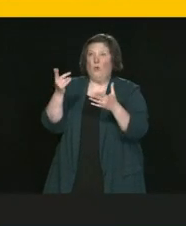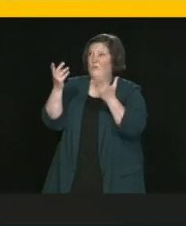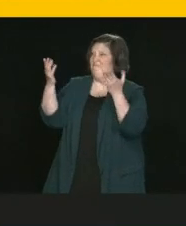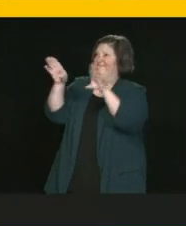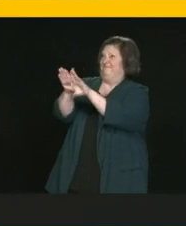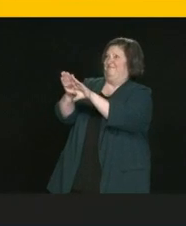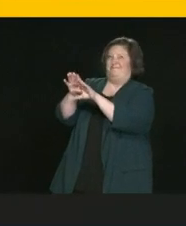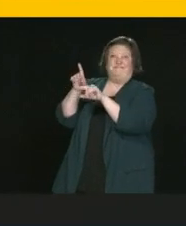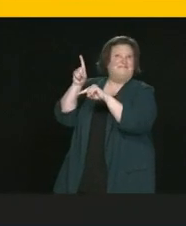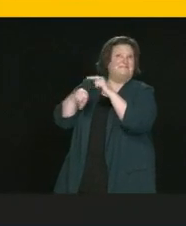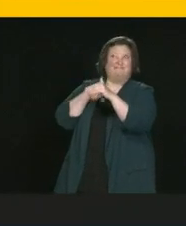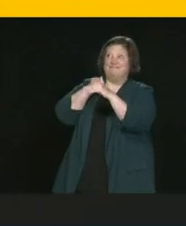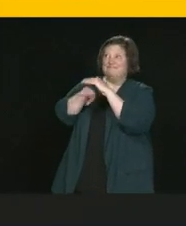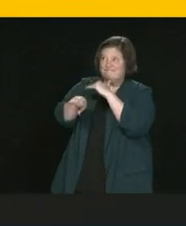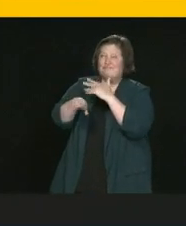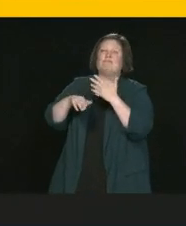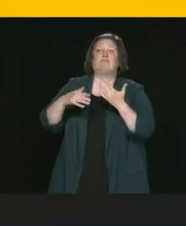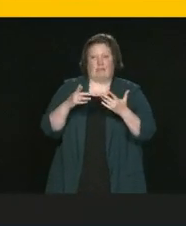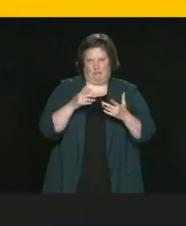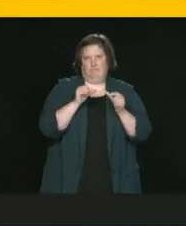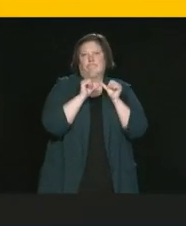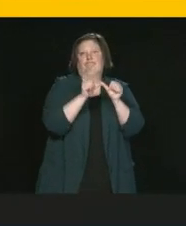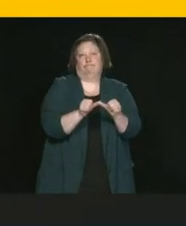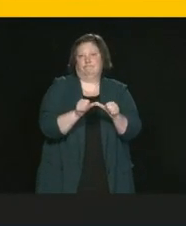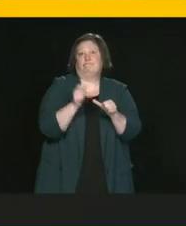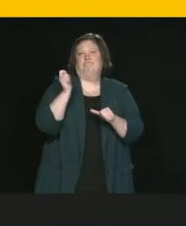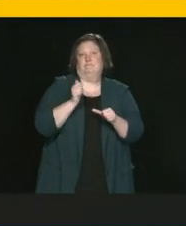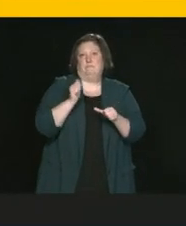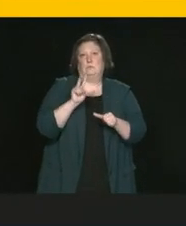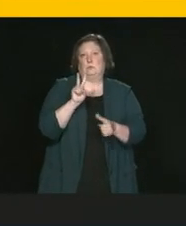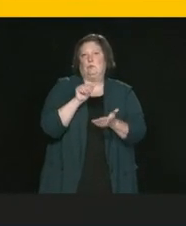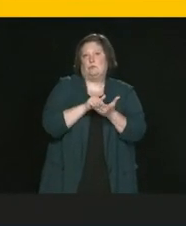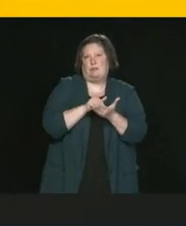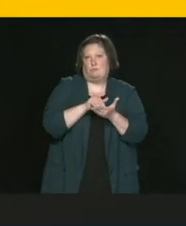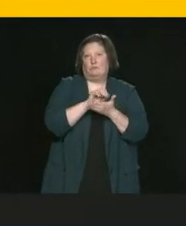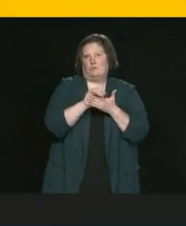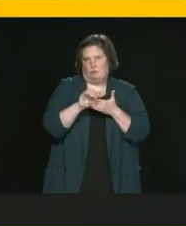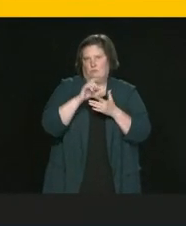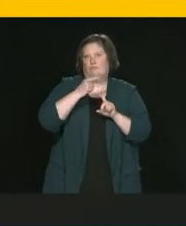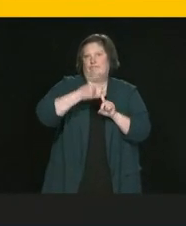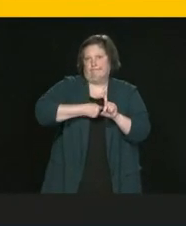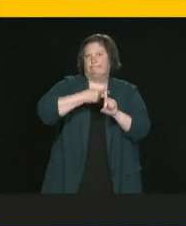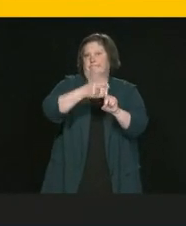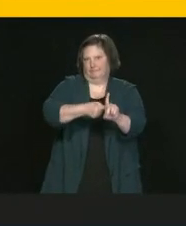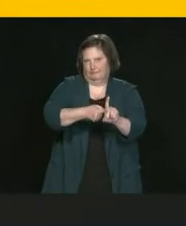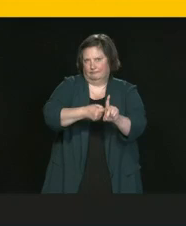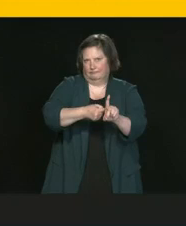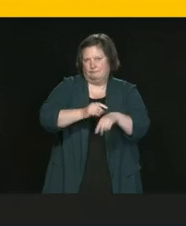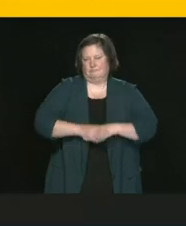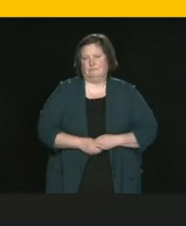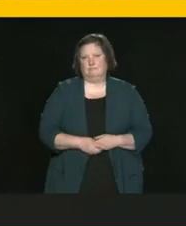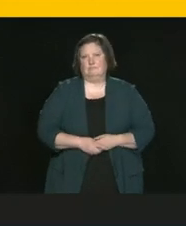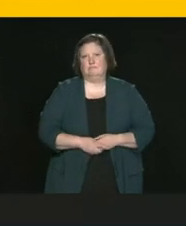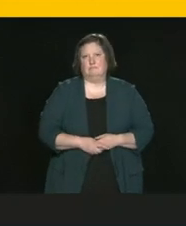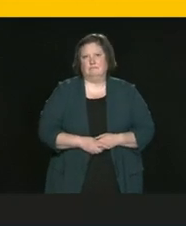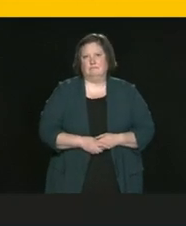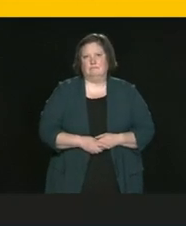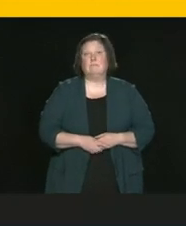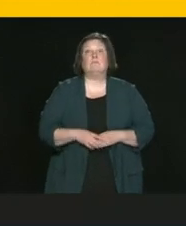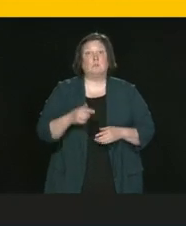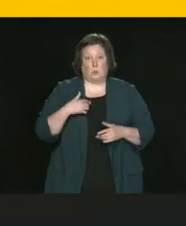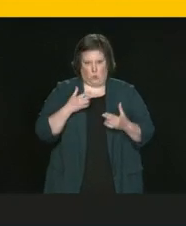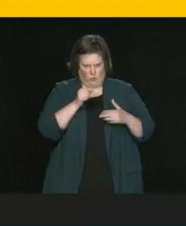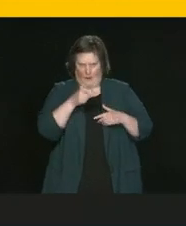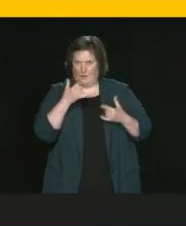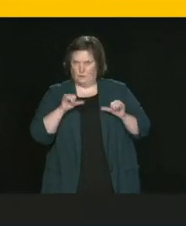you will continue to receive your $2,000 a month. In the coming weeks, our government will be looking at international